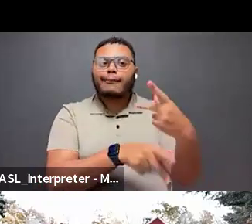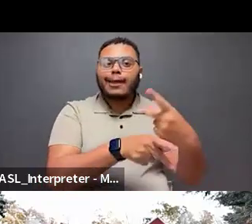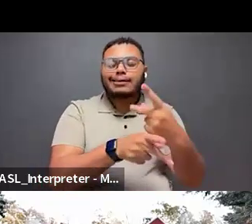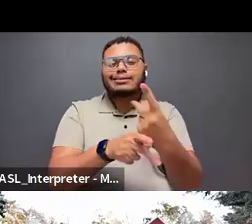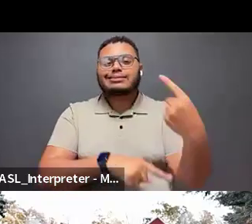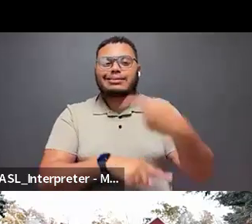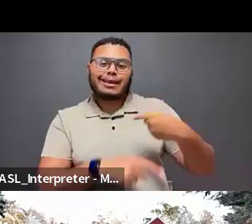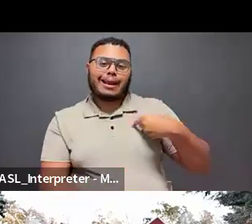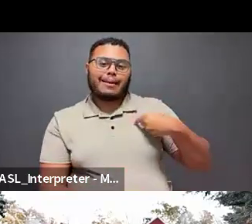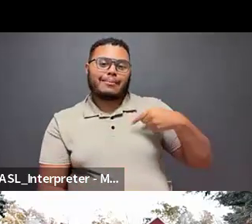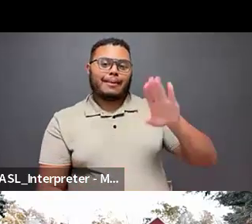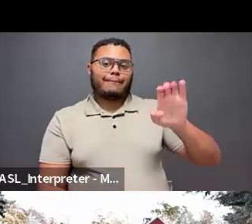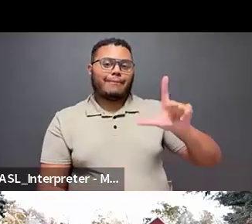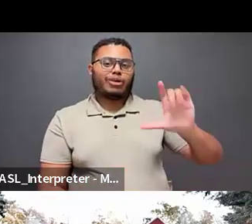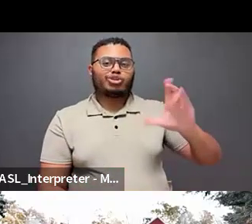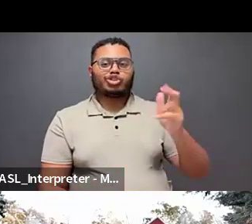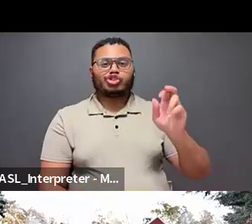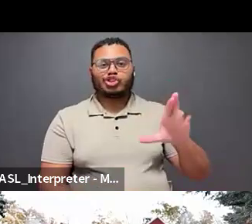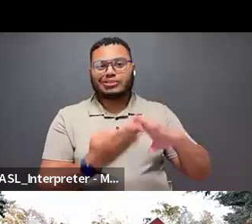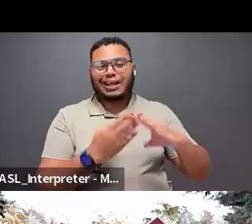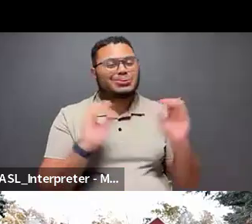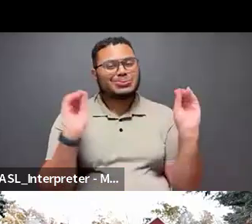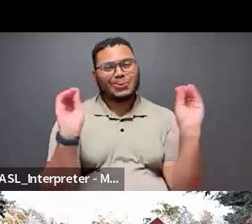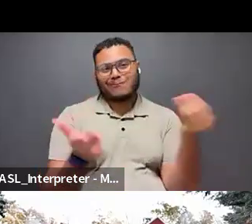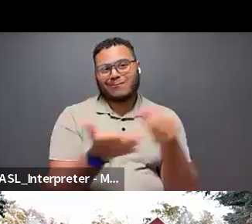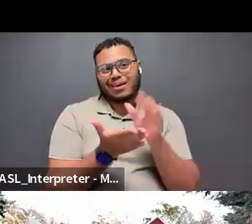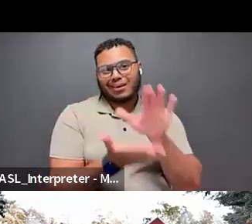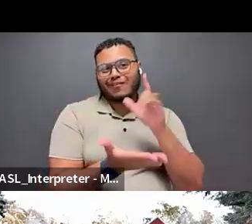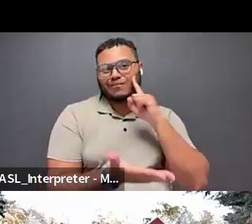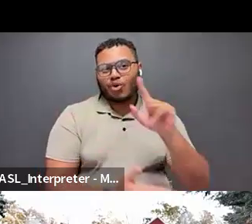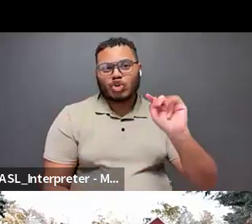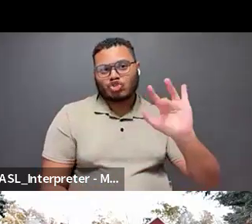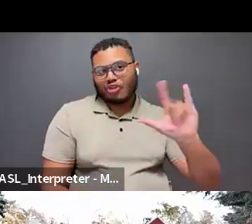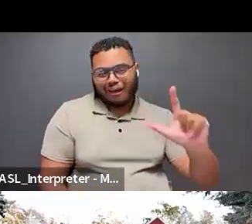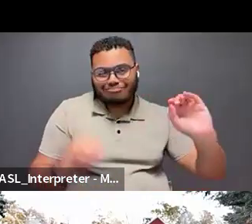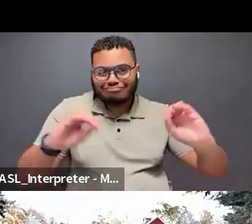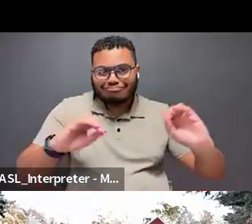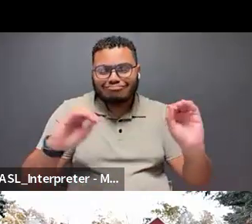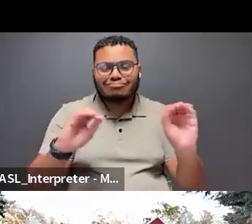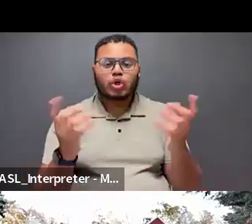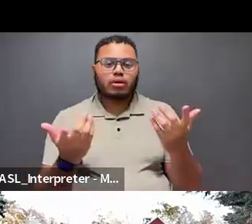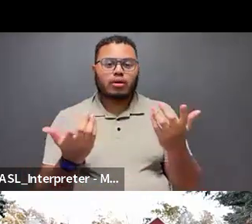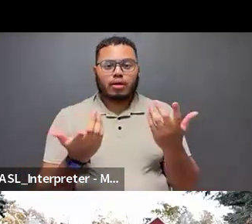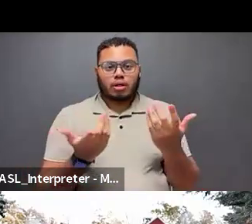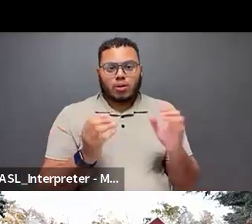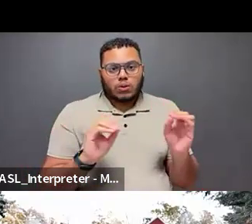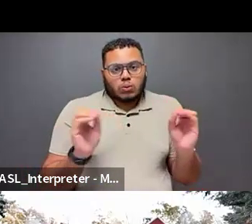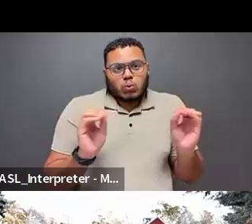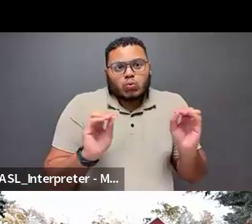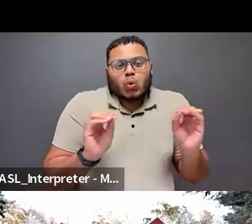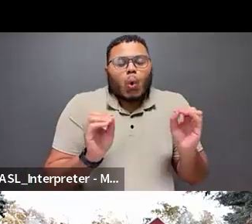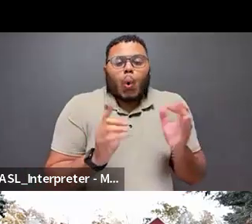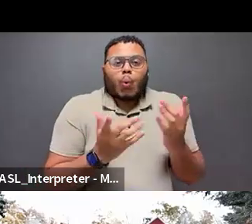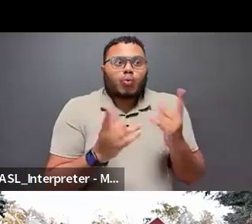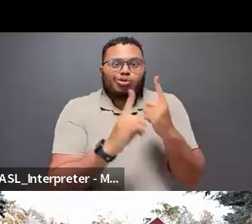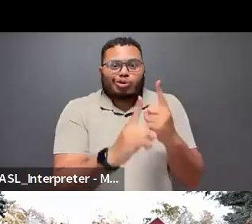in Belchertown. There is no funding for the trail, and there's no appetite for adding to